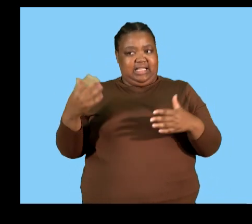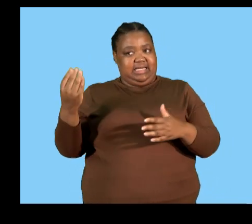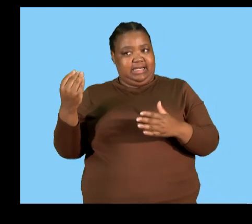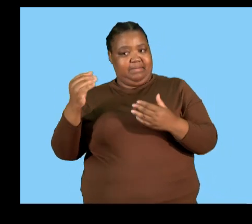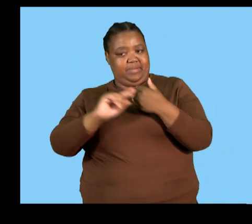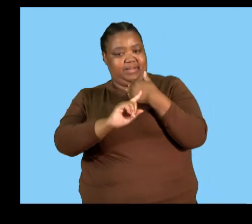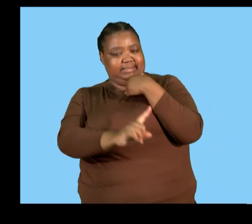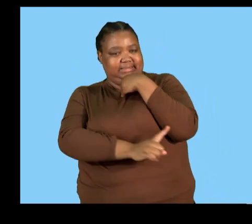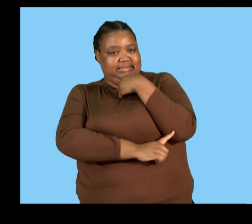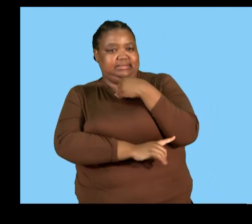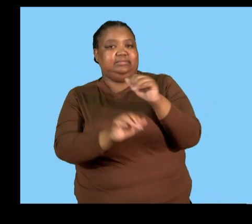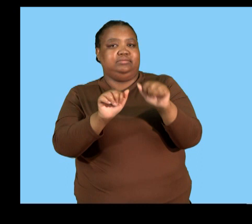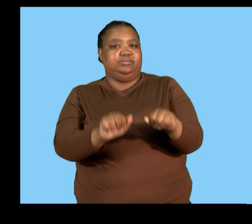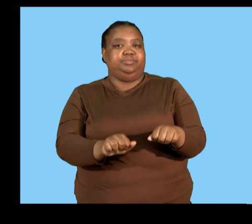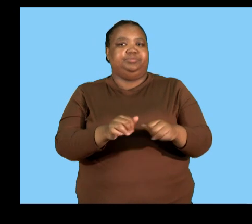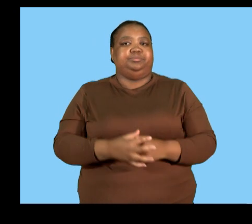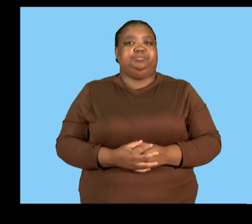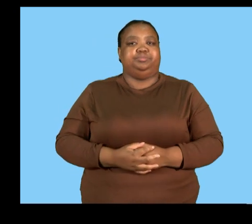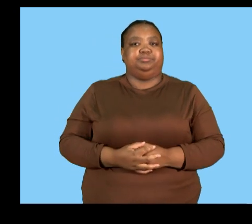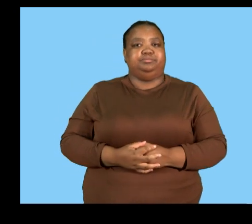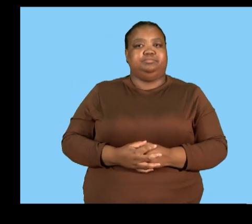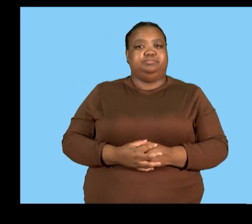So Mpumalanga is here.